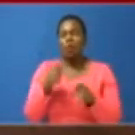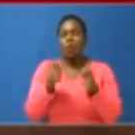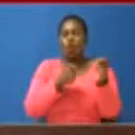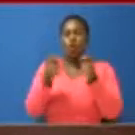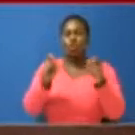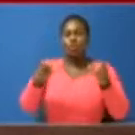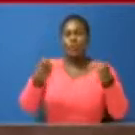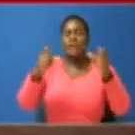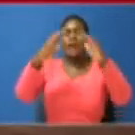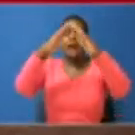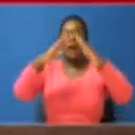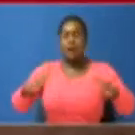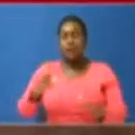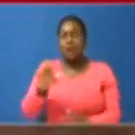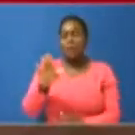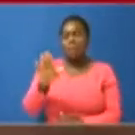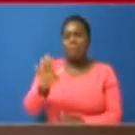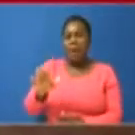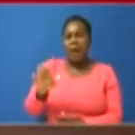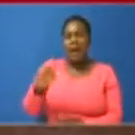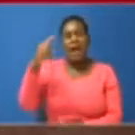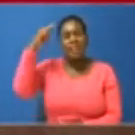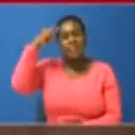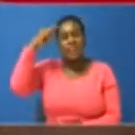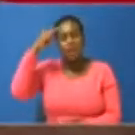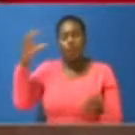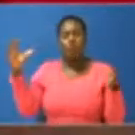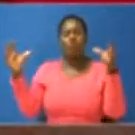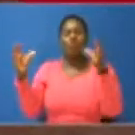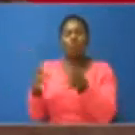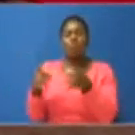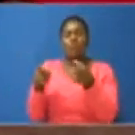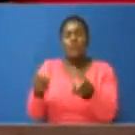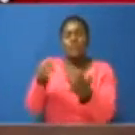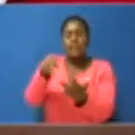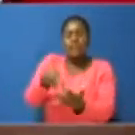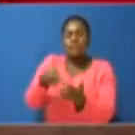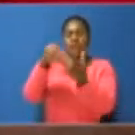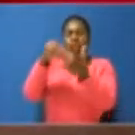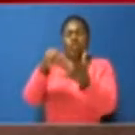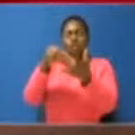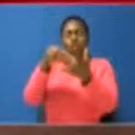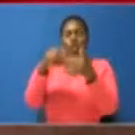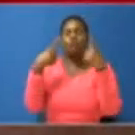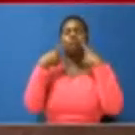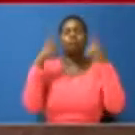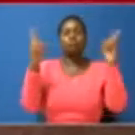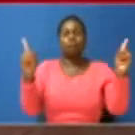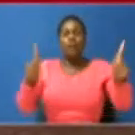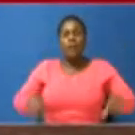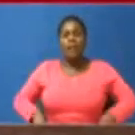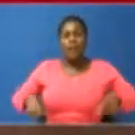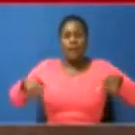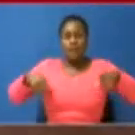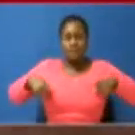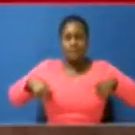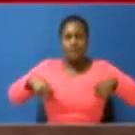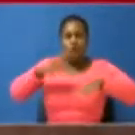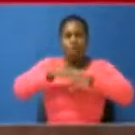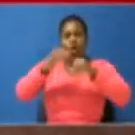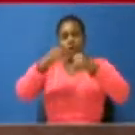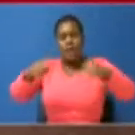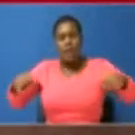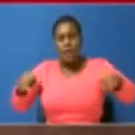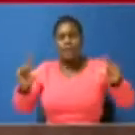media houses they are the think tank behind this special broadcast that is coming to you live online on